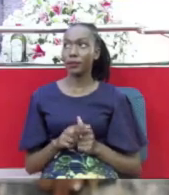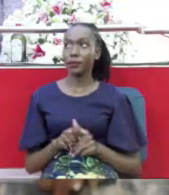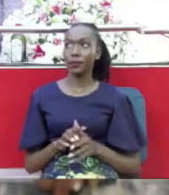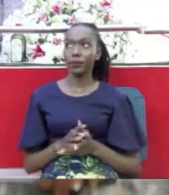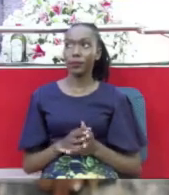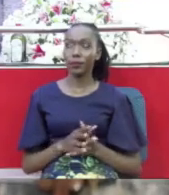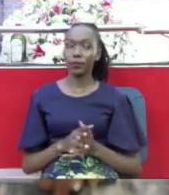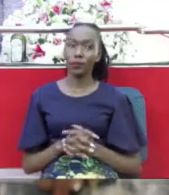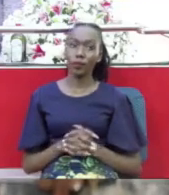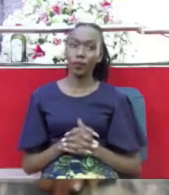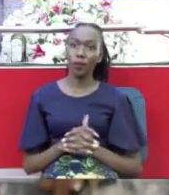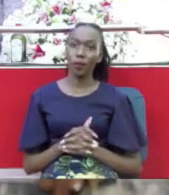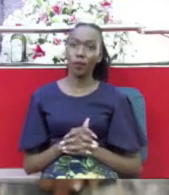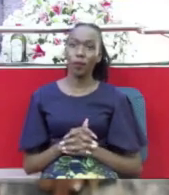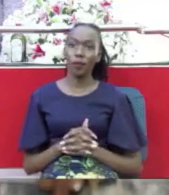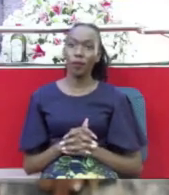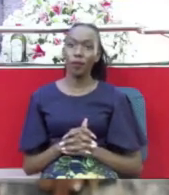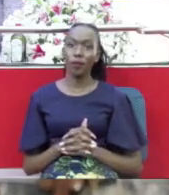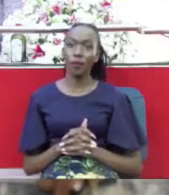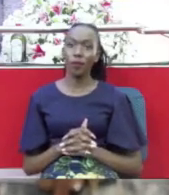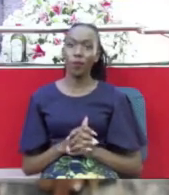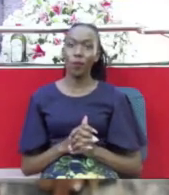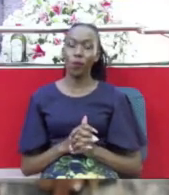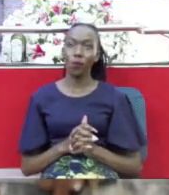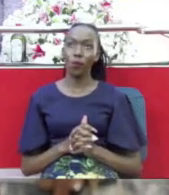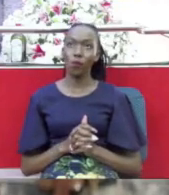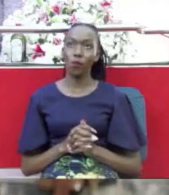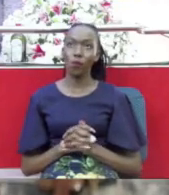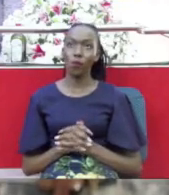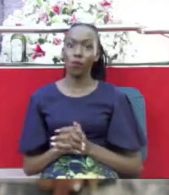Kenya 19.5, and coming down.